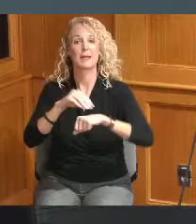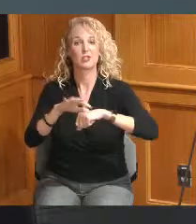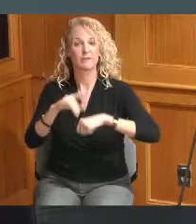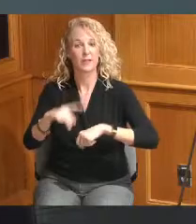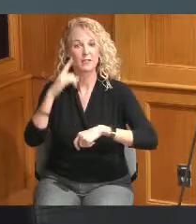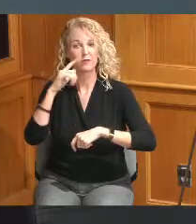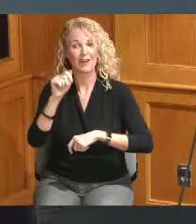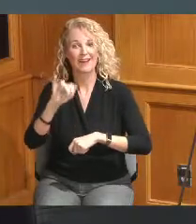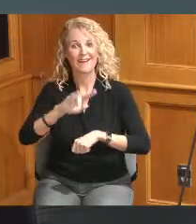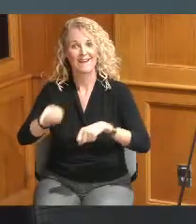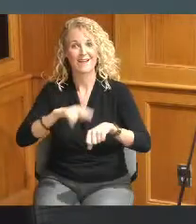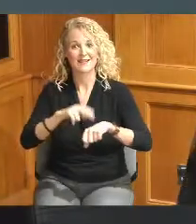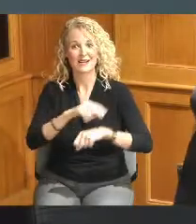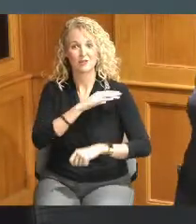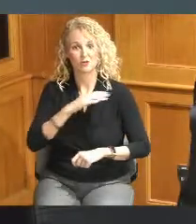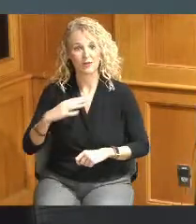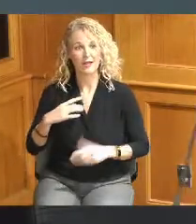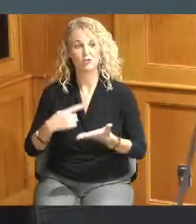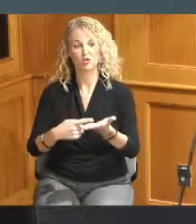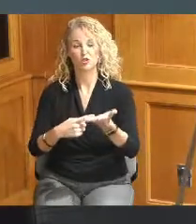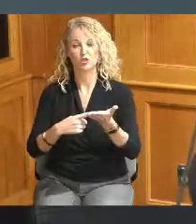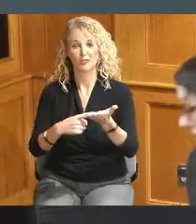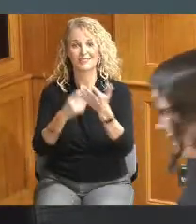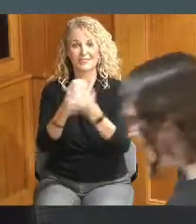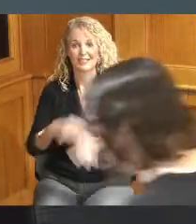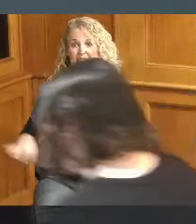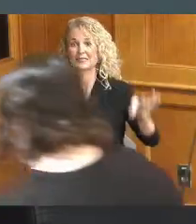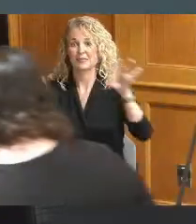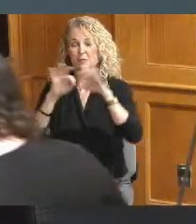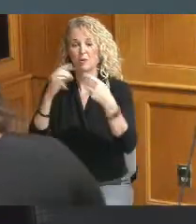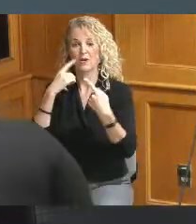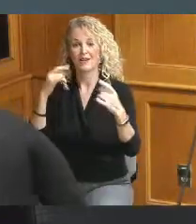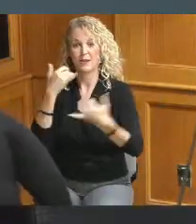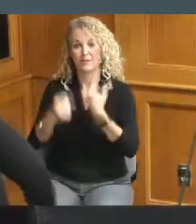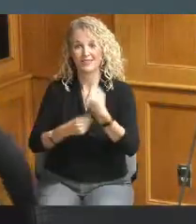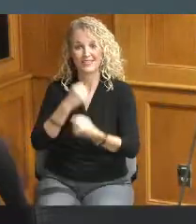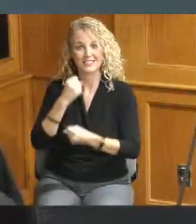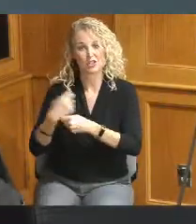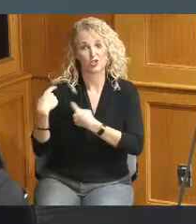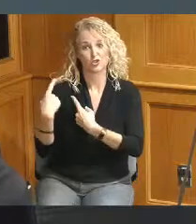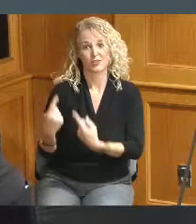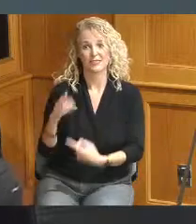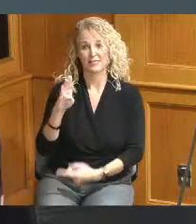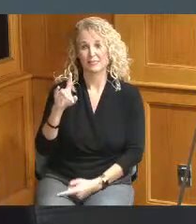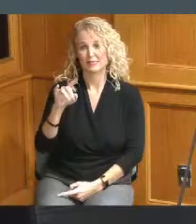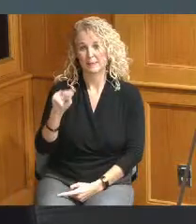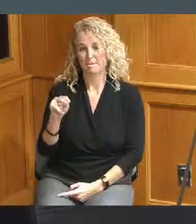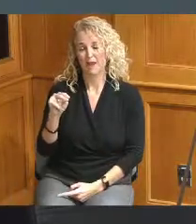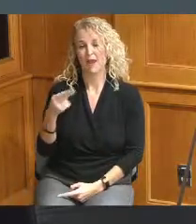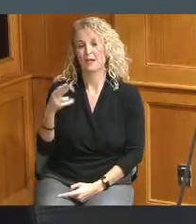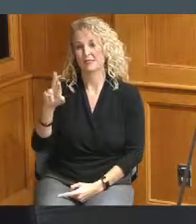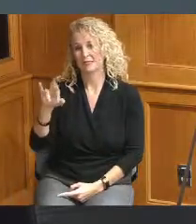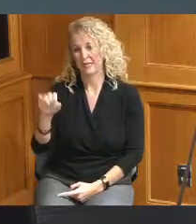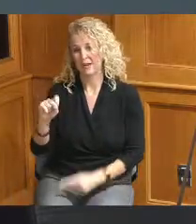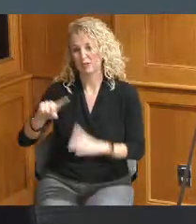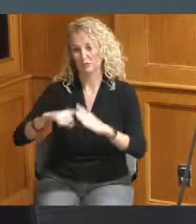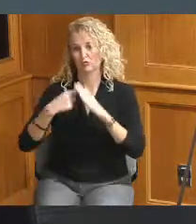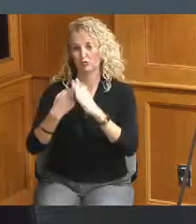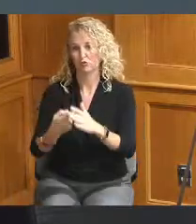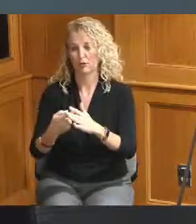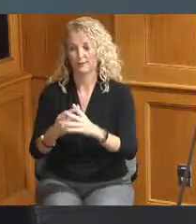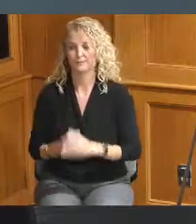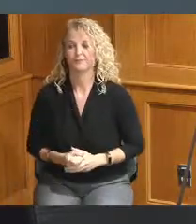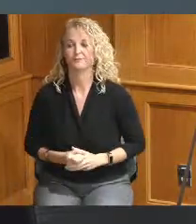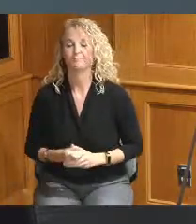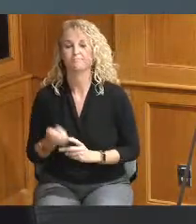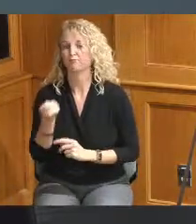Security Council, discussed key accomplishments in this year since the Biden-Harris administration.